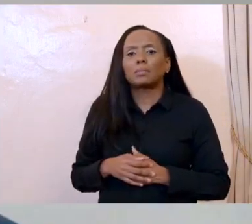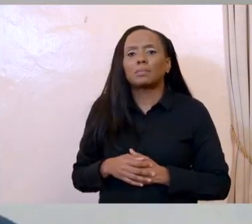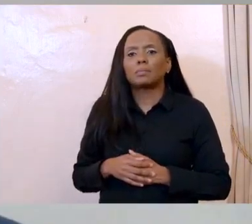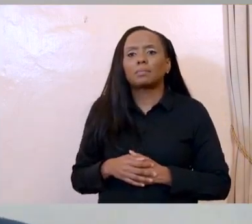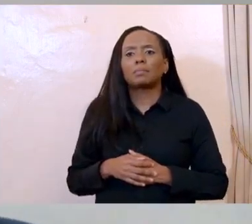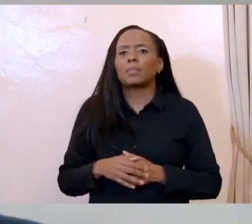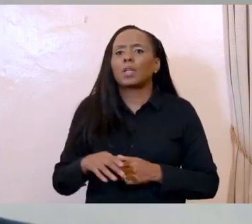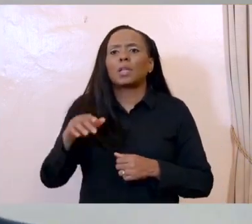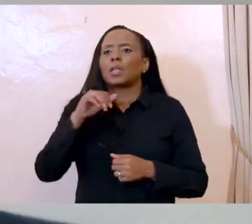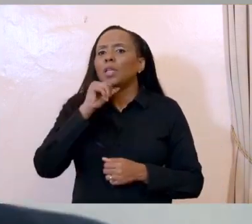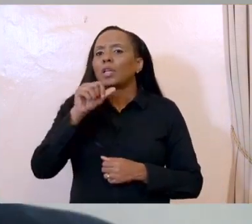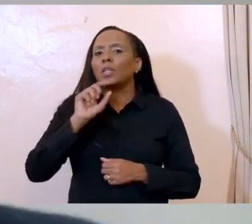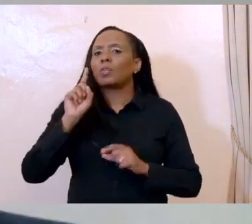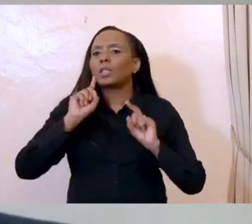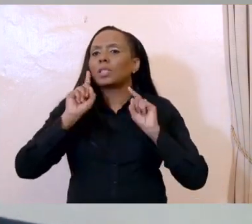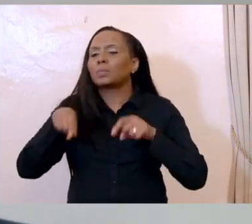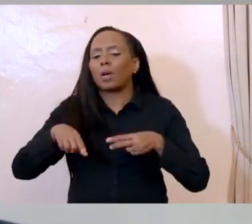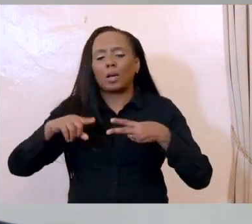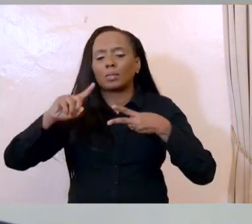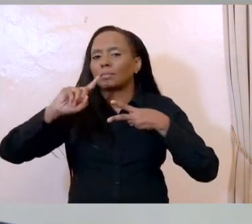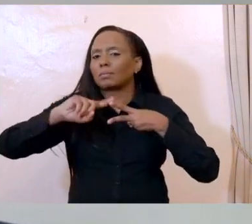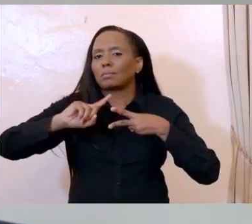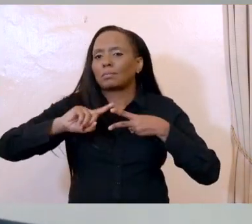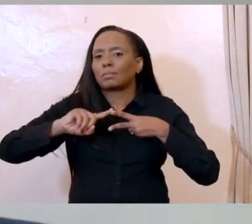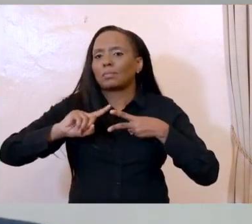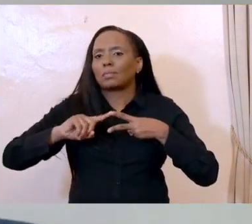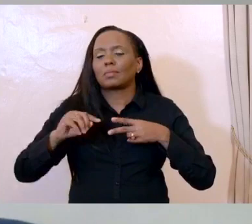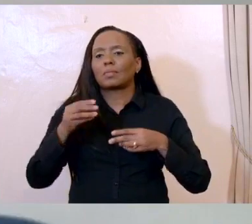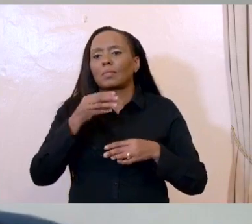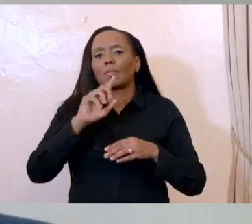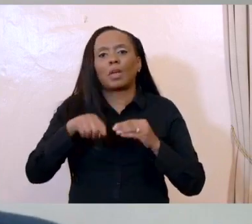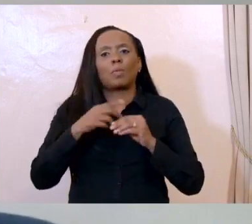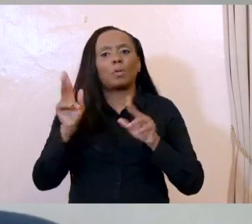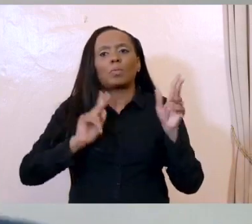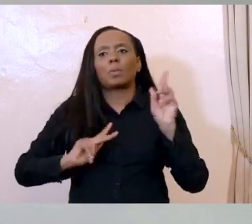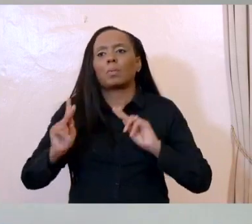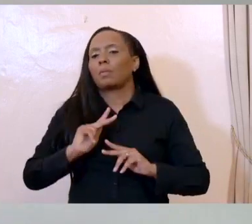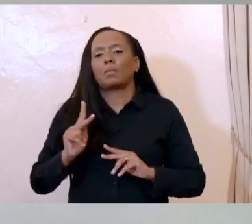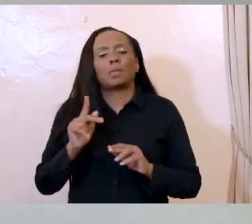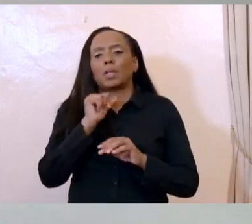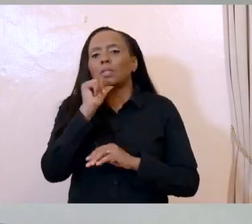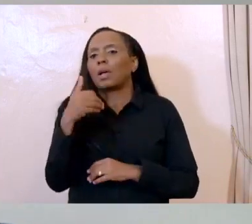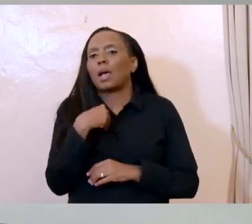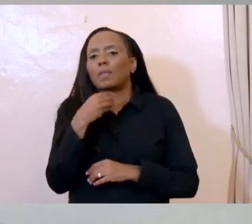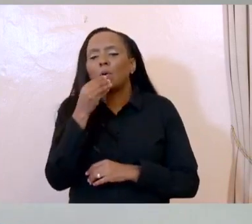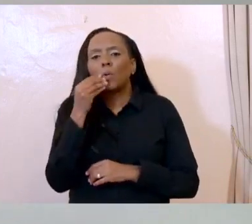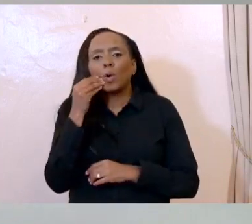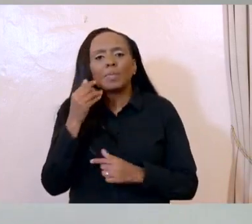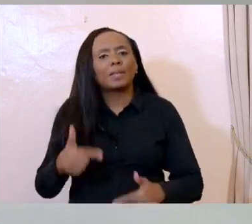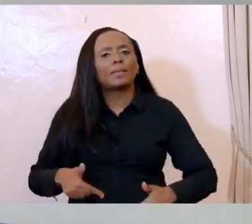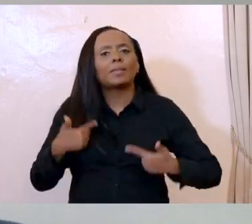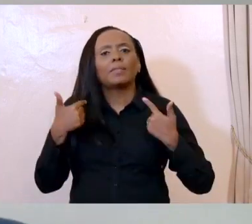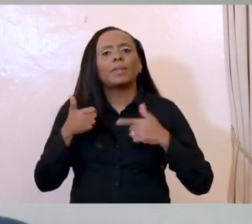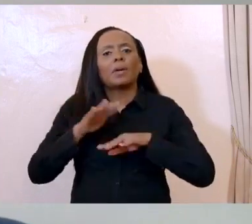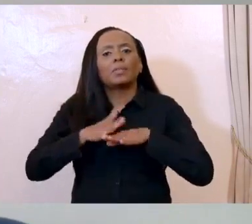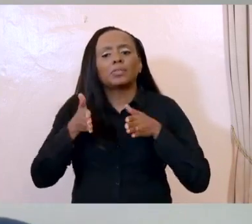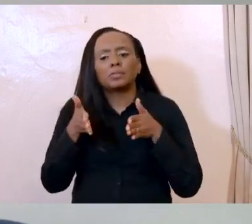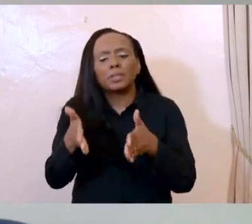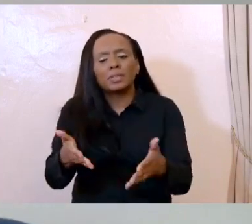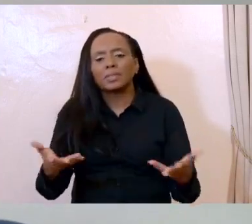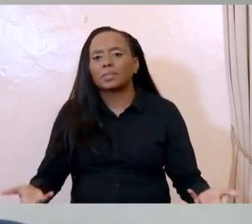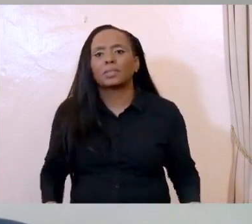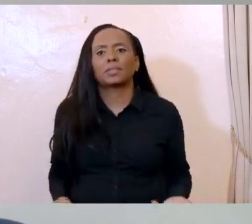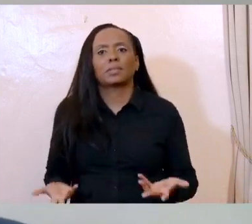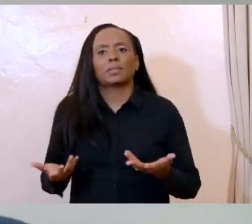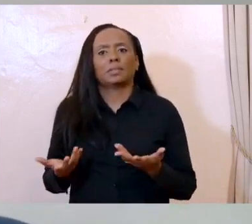didn't respond to the question about the homeless population, the transient population, given their current